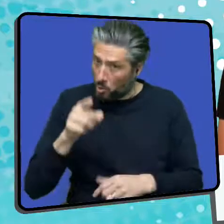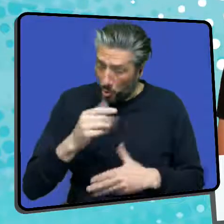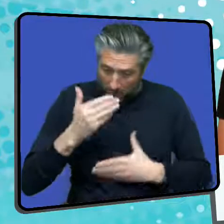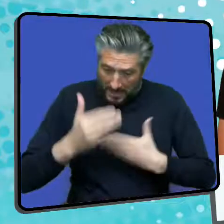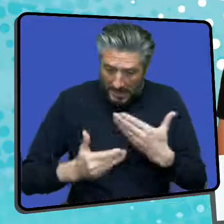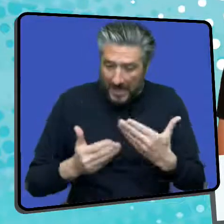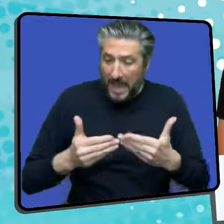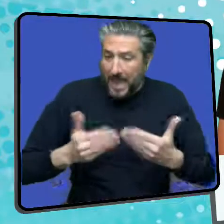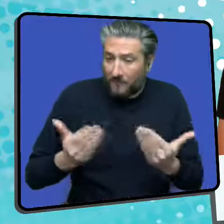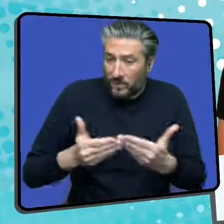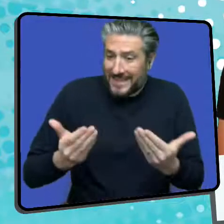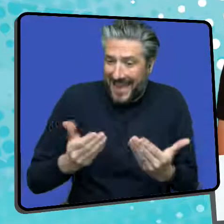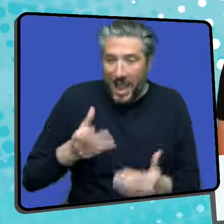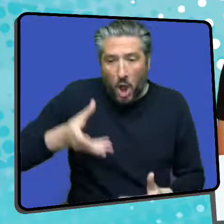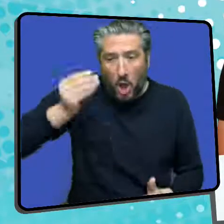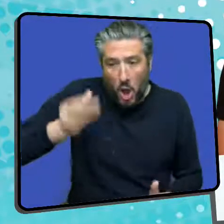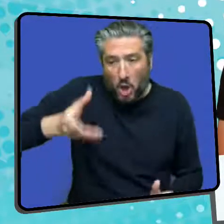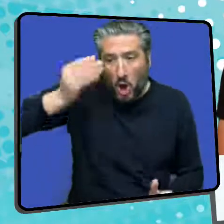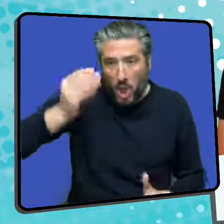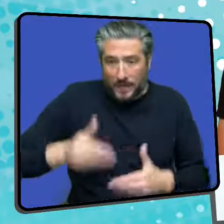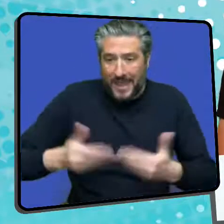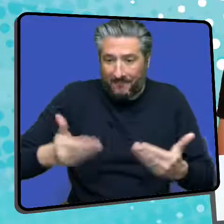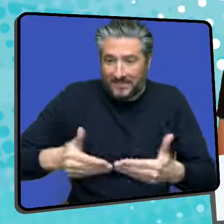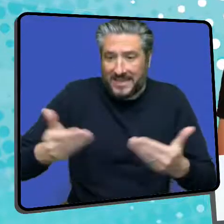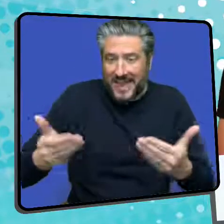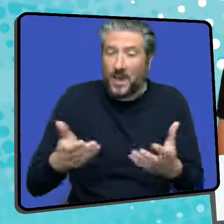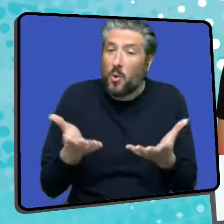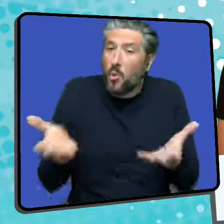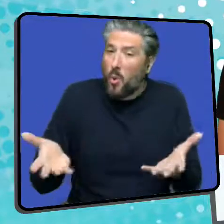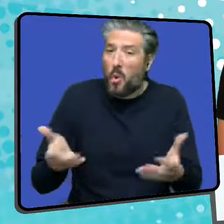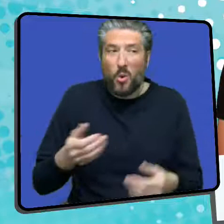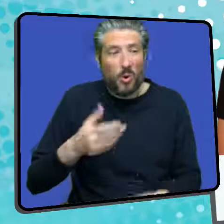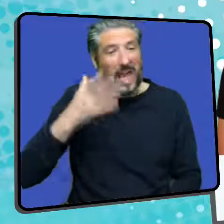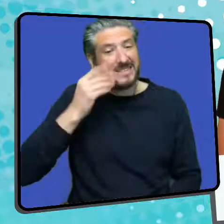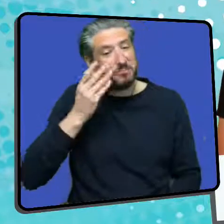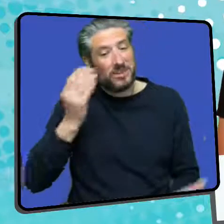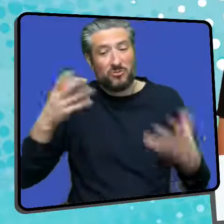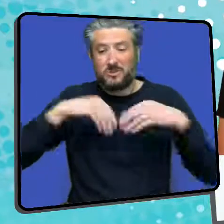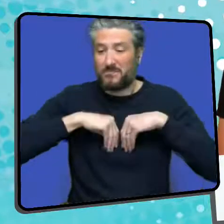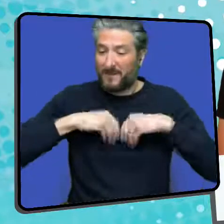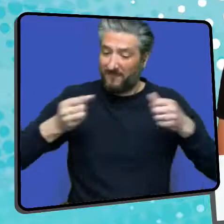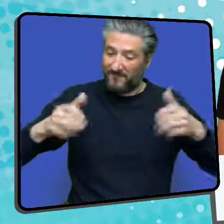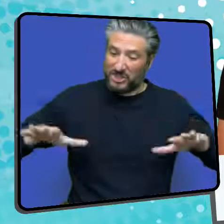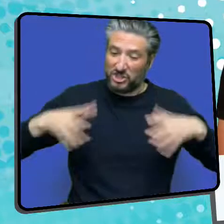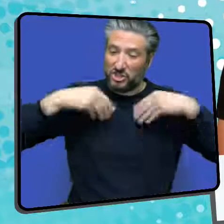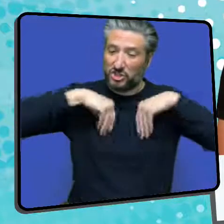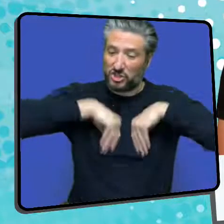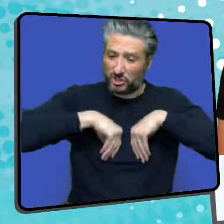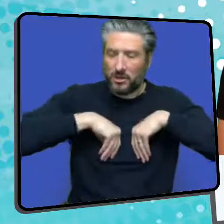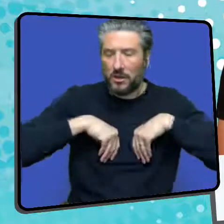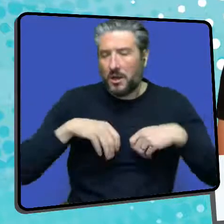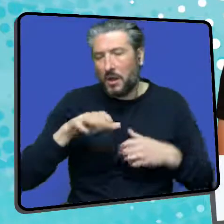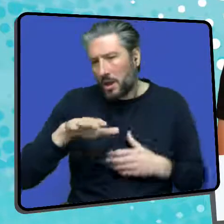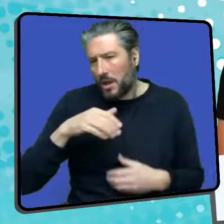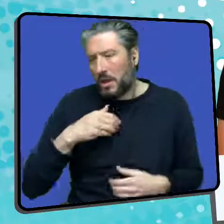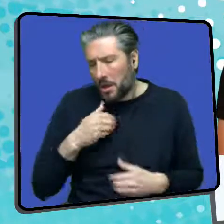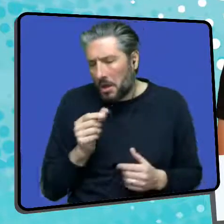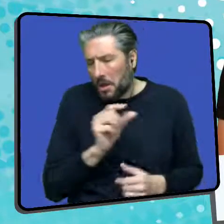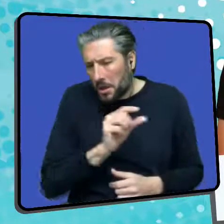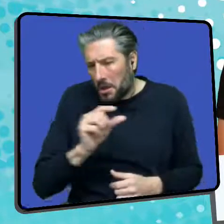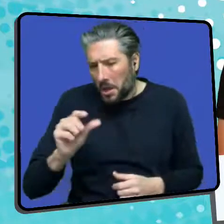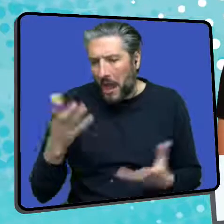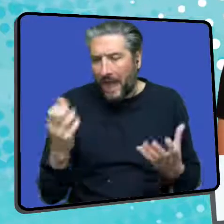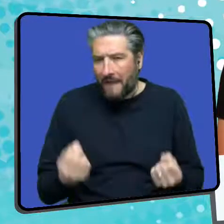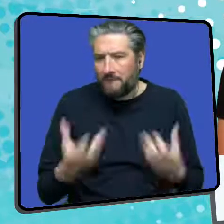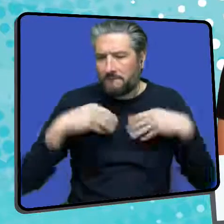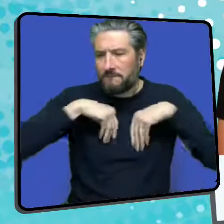these projects, or is it stuff from experience that you're finding? Some of the stuff is from experience. I've been doing this for a long time, so I